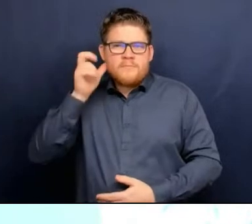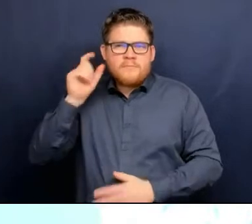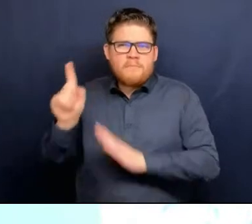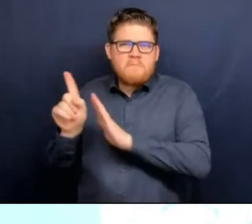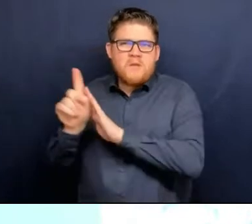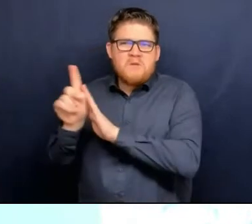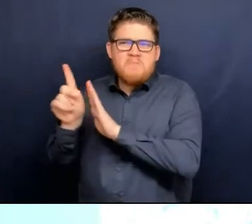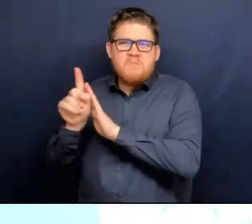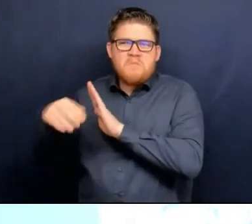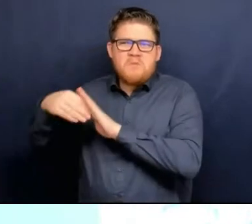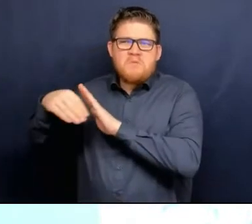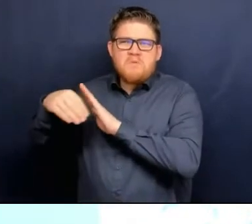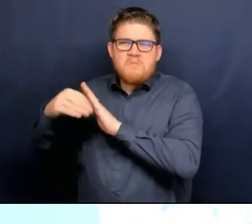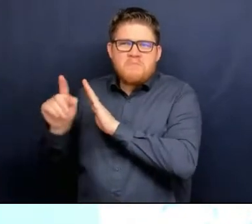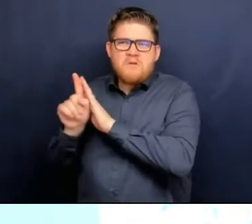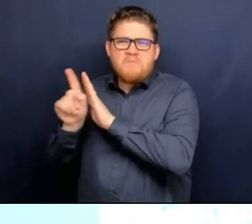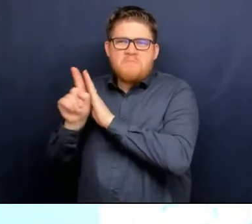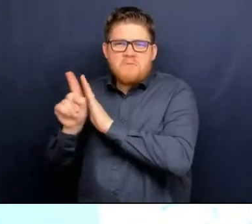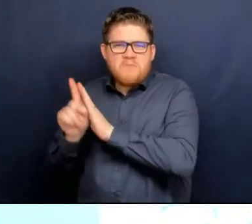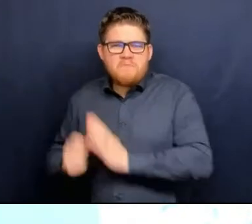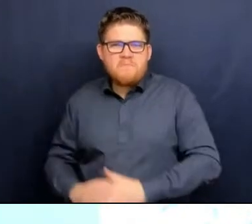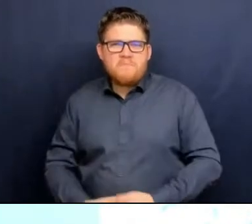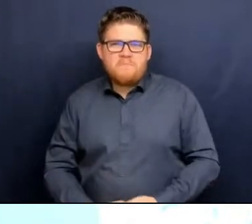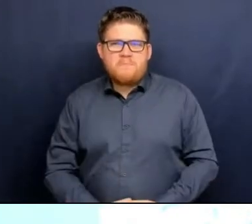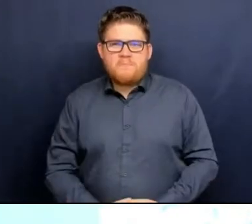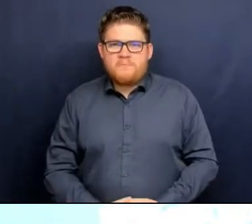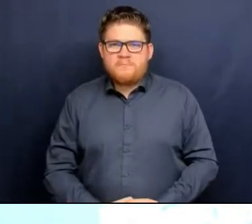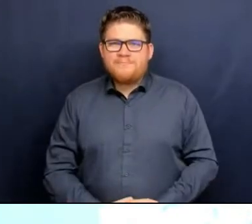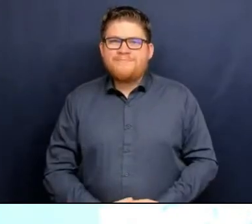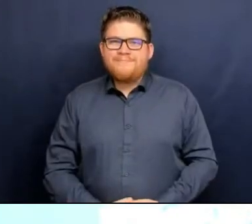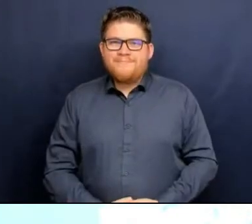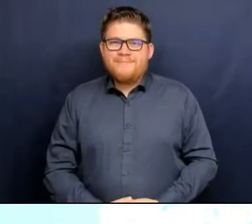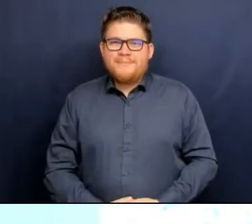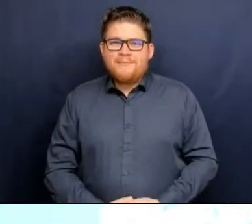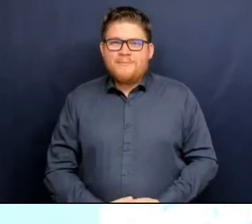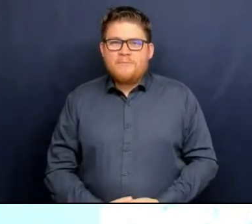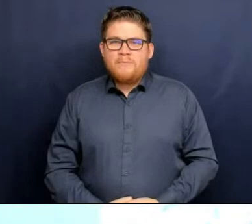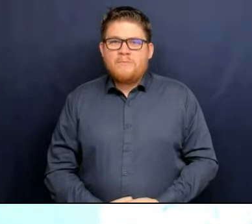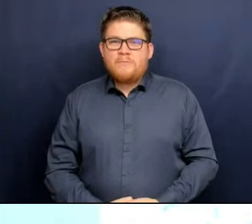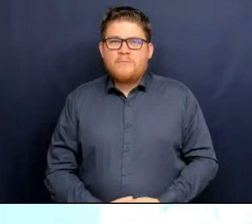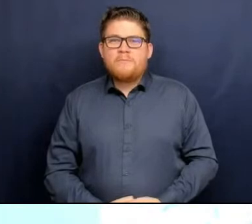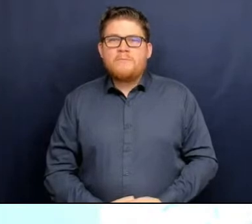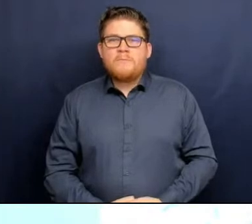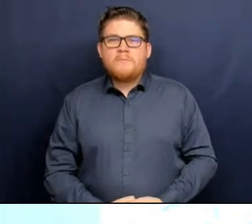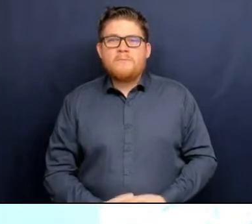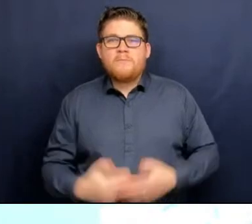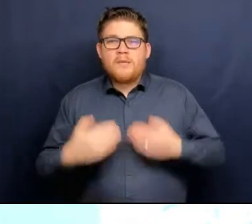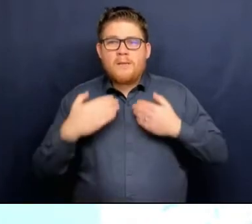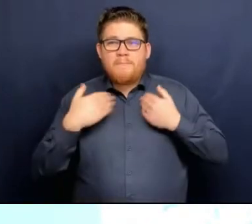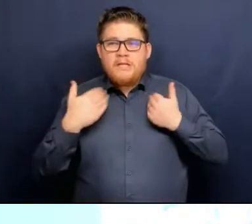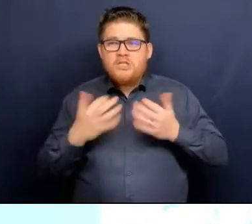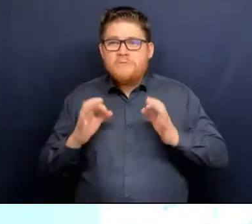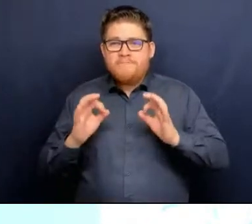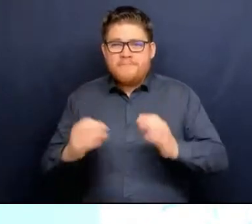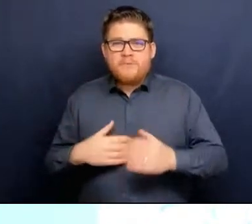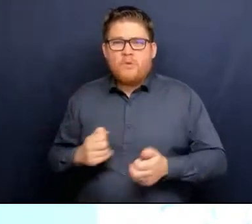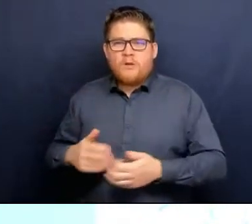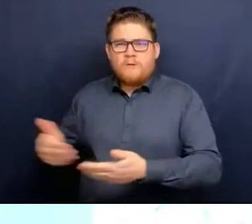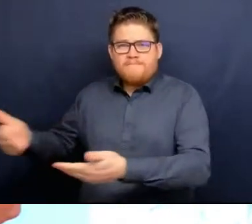I think that's it. I'd now like to invite Cheryl Casimir to comment on behalf of the First Nations Summit.